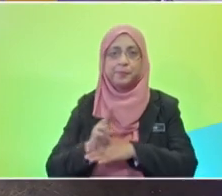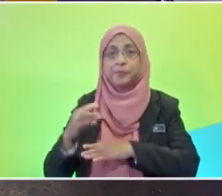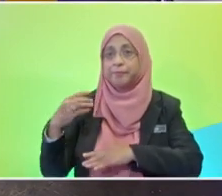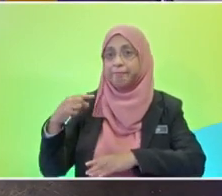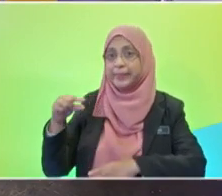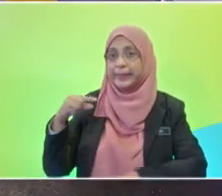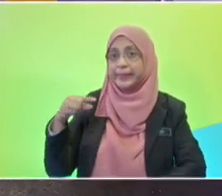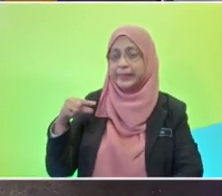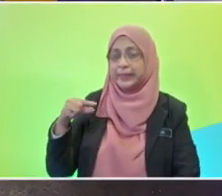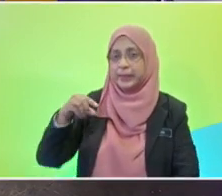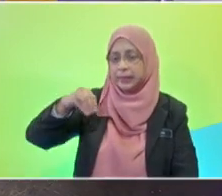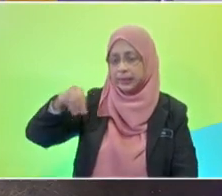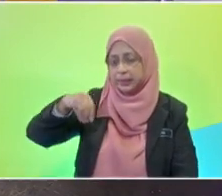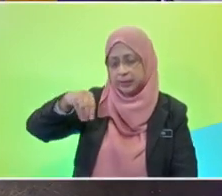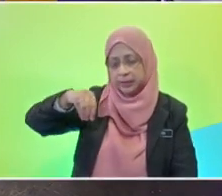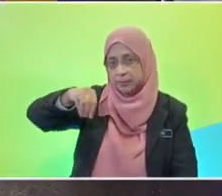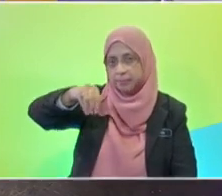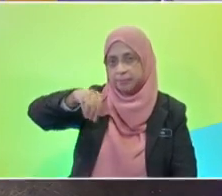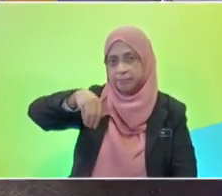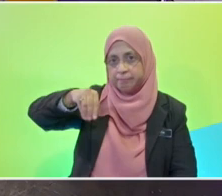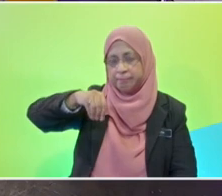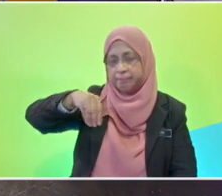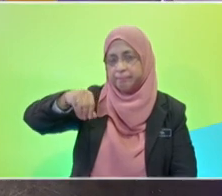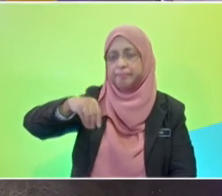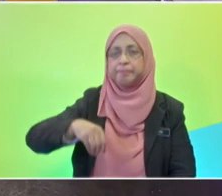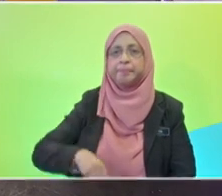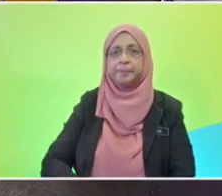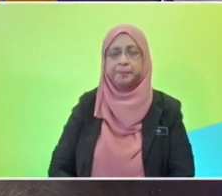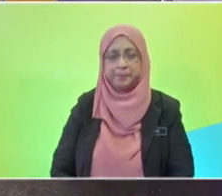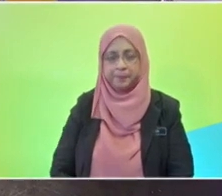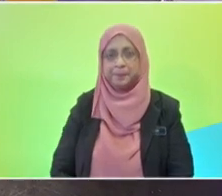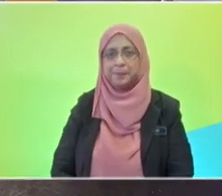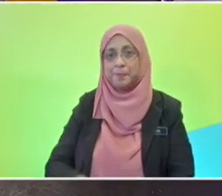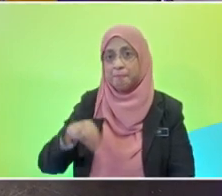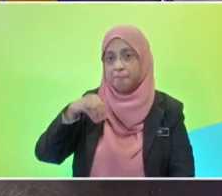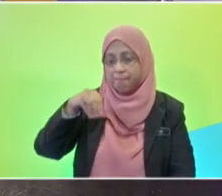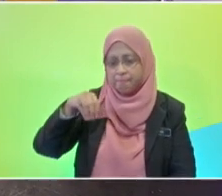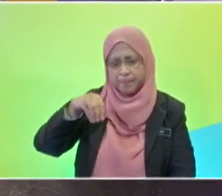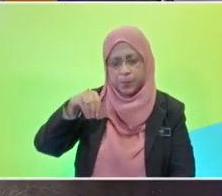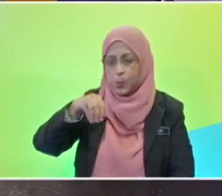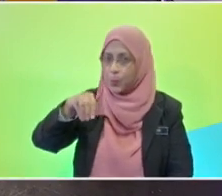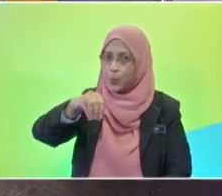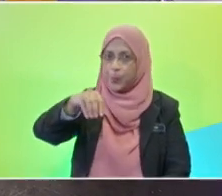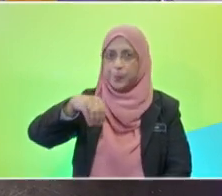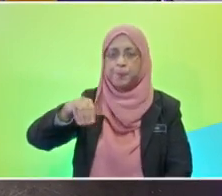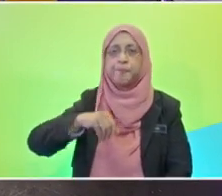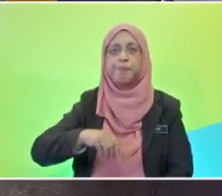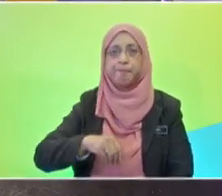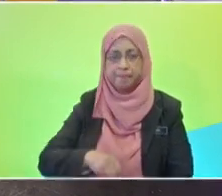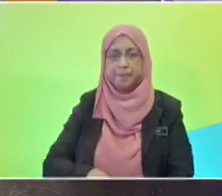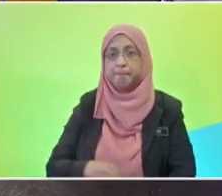Okay. So, I just pour inside. Pour it. Is it pour it a little bit. Okay. Okay. And then you just spread it